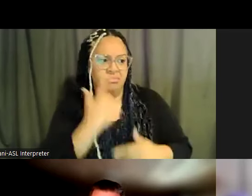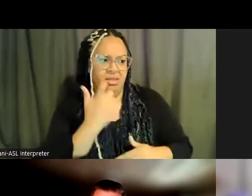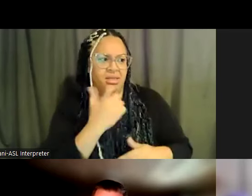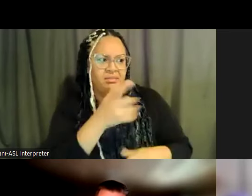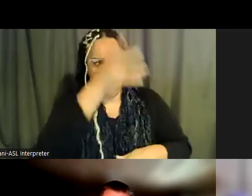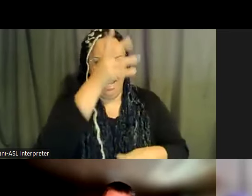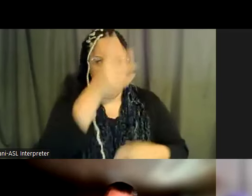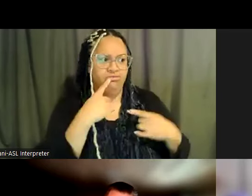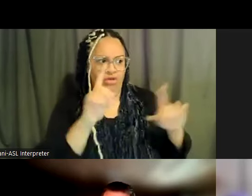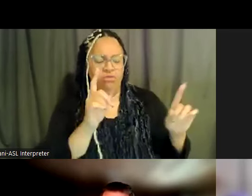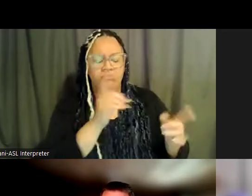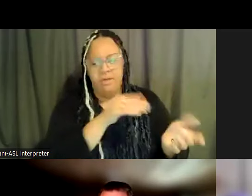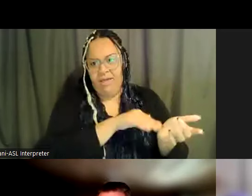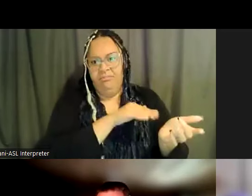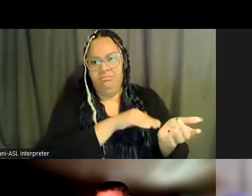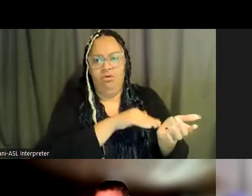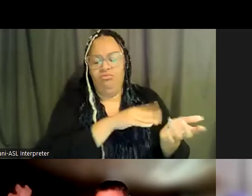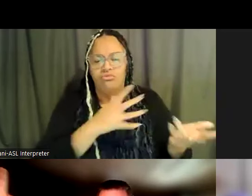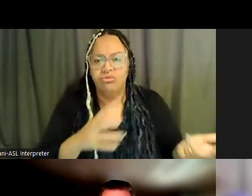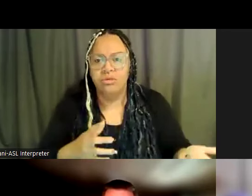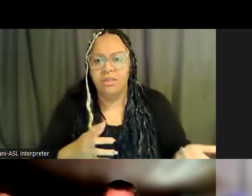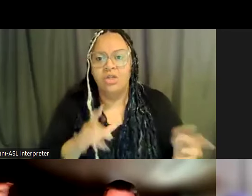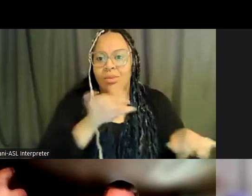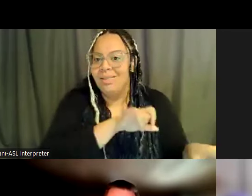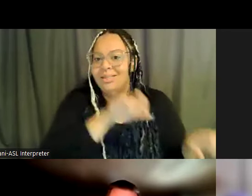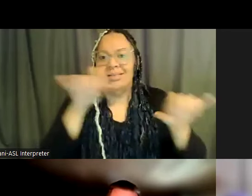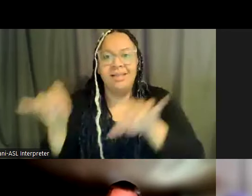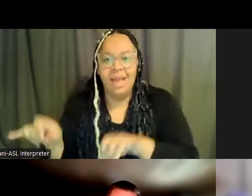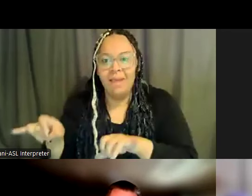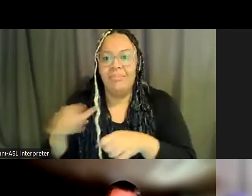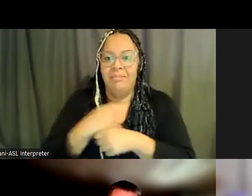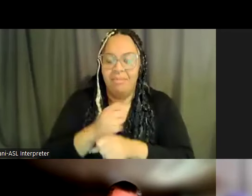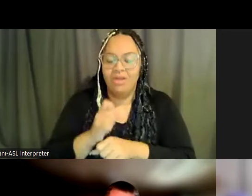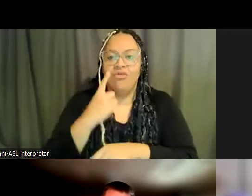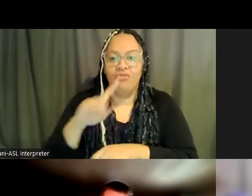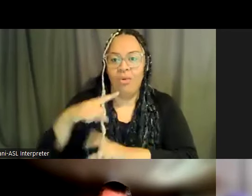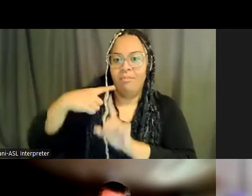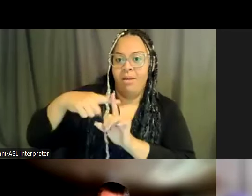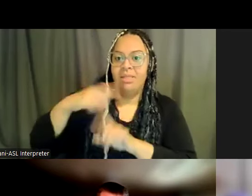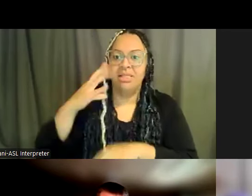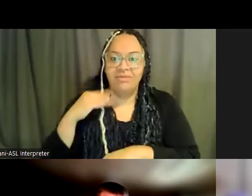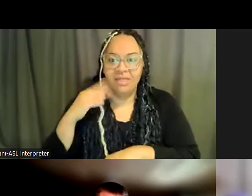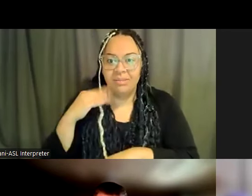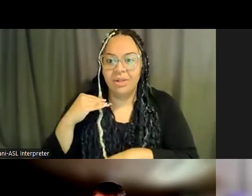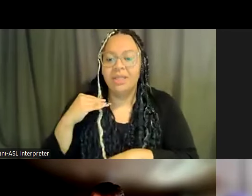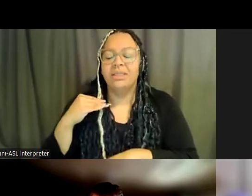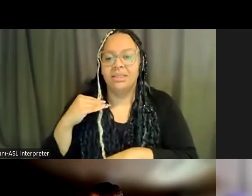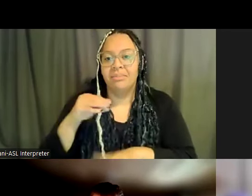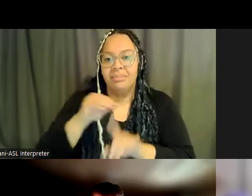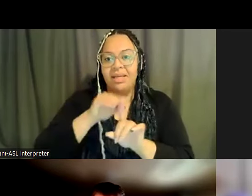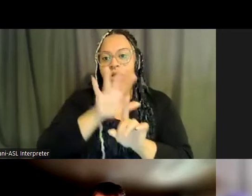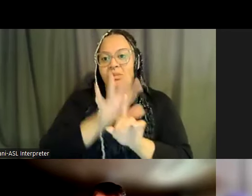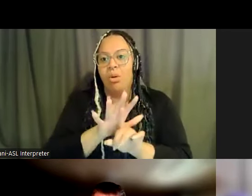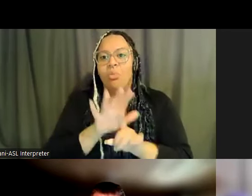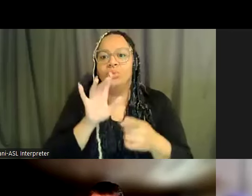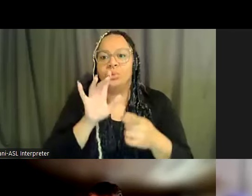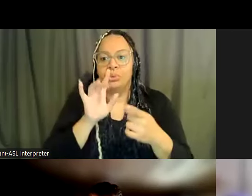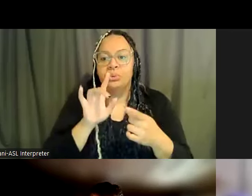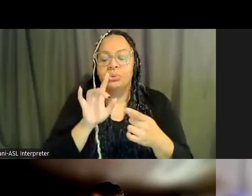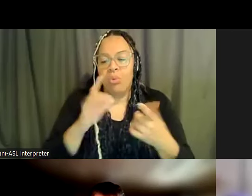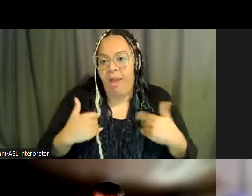who's a lawyer. In the same way that makes you more capable for positive experiences, being exposed, or